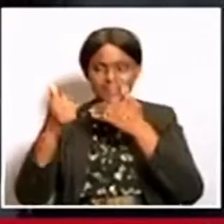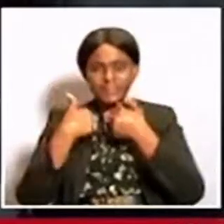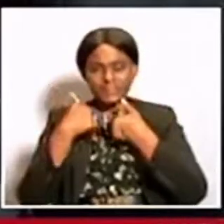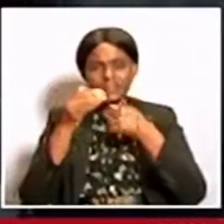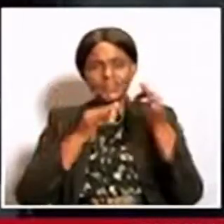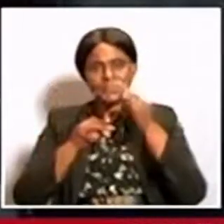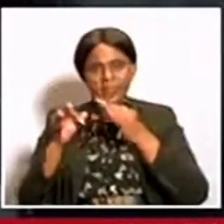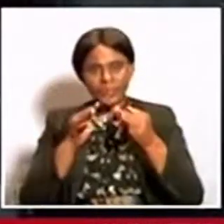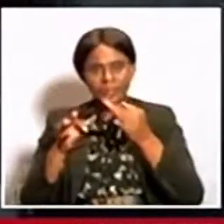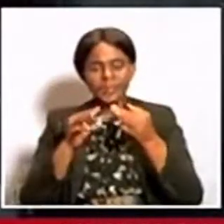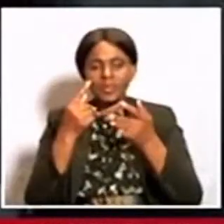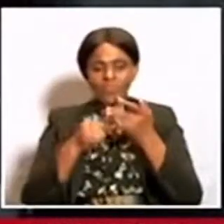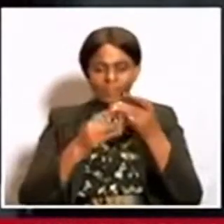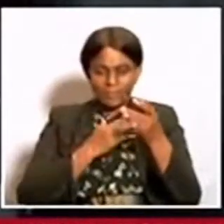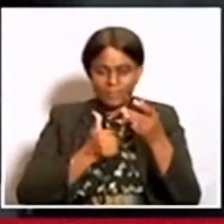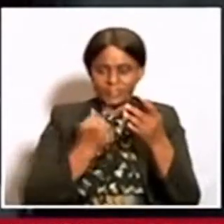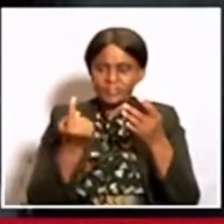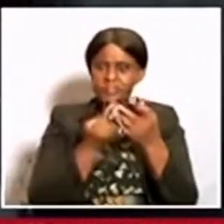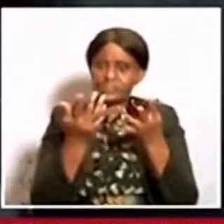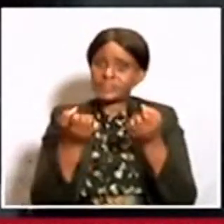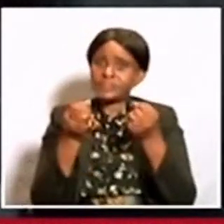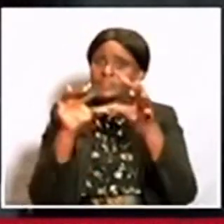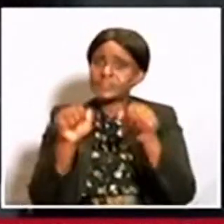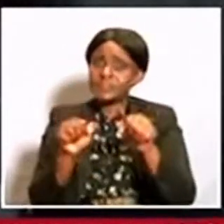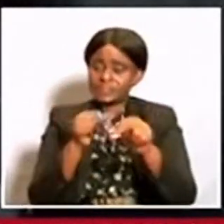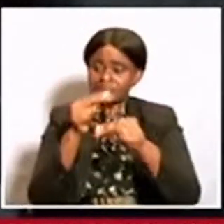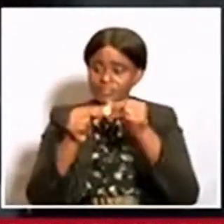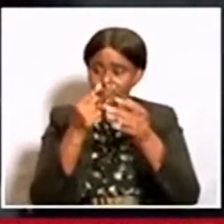indicated. So this is what I wanted to confirm. It means that